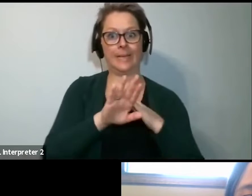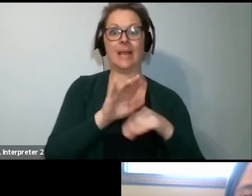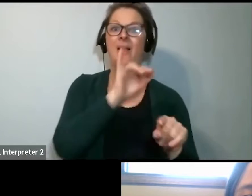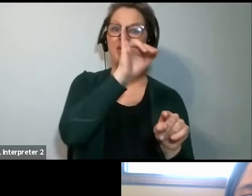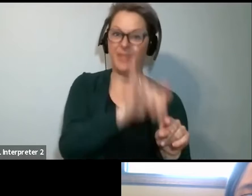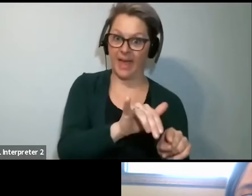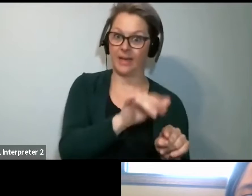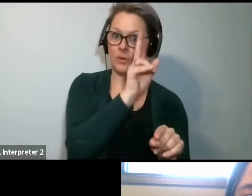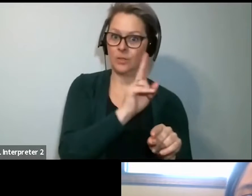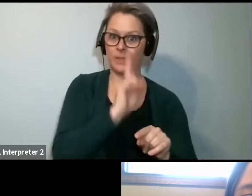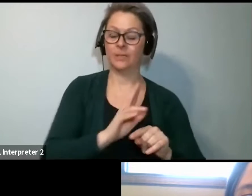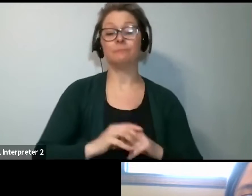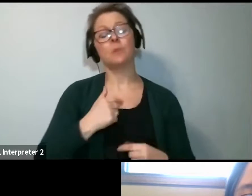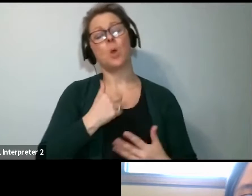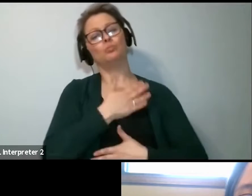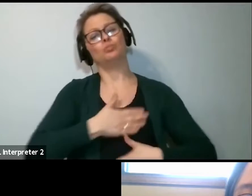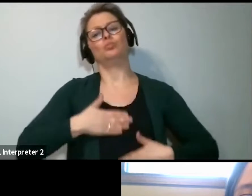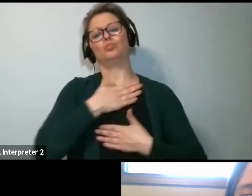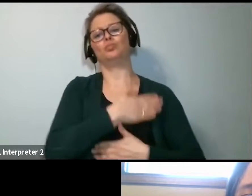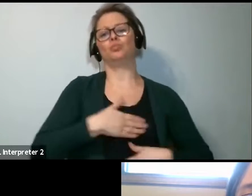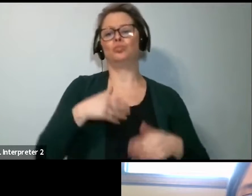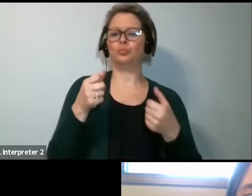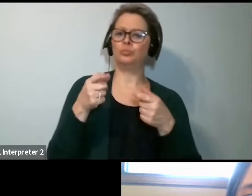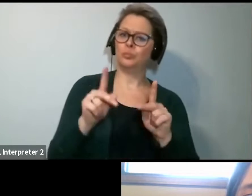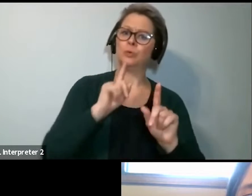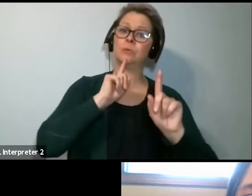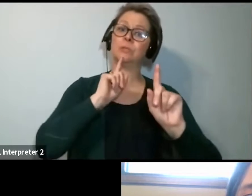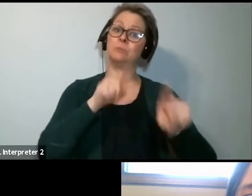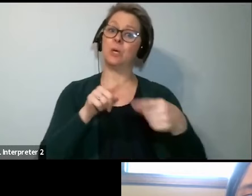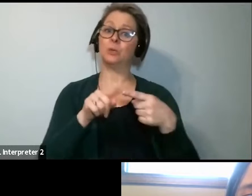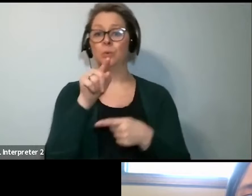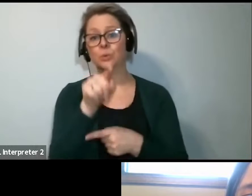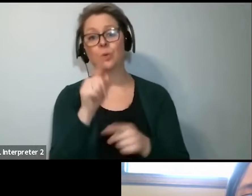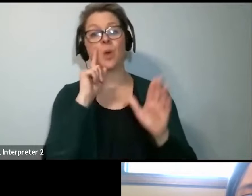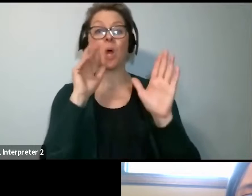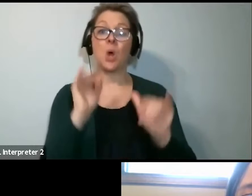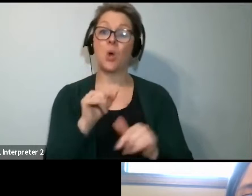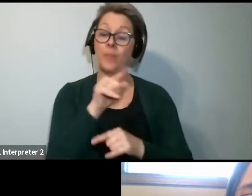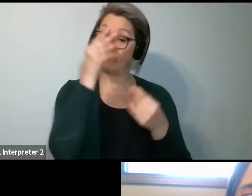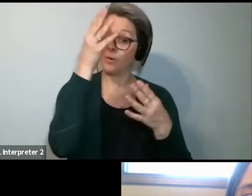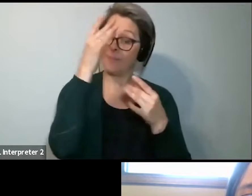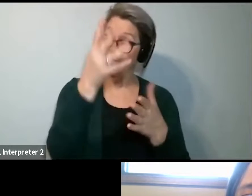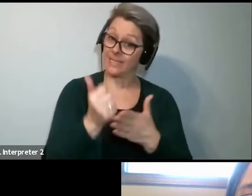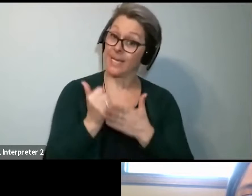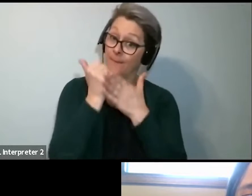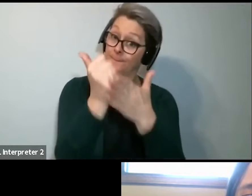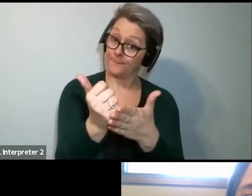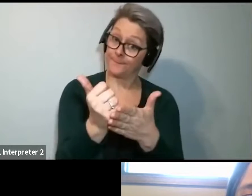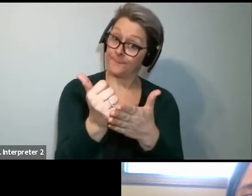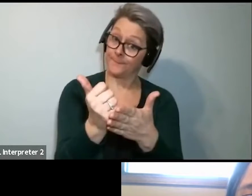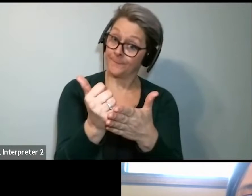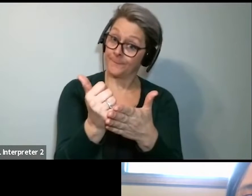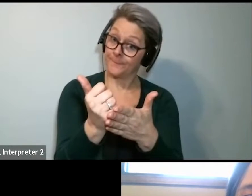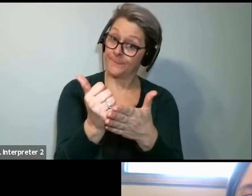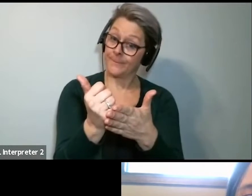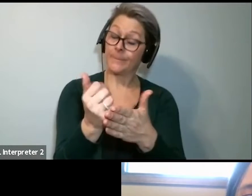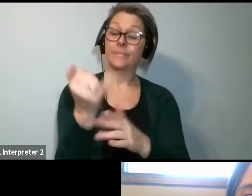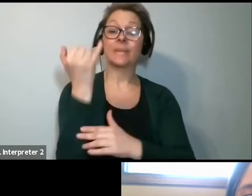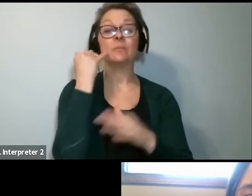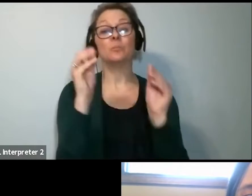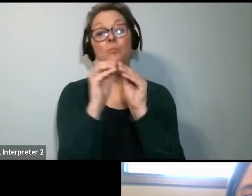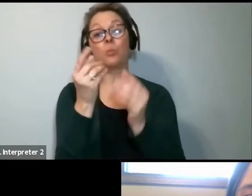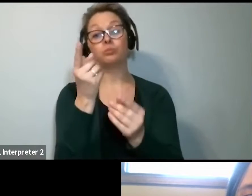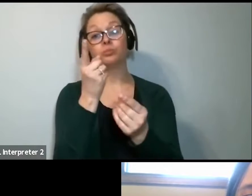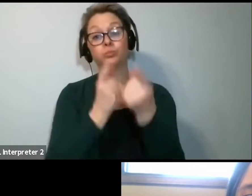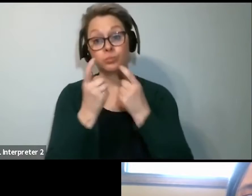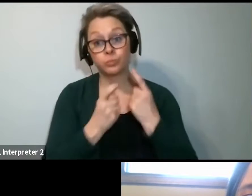facilities. I appreciate the opportunity to respond and hope you find this information helpful. Should you have any further questions, please